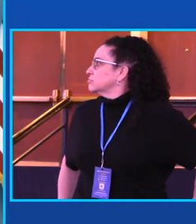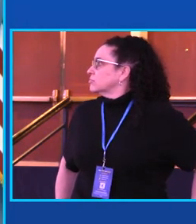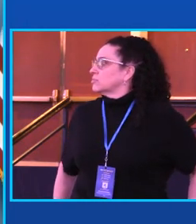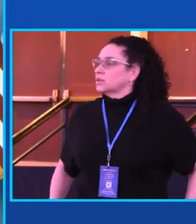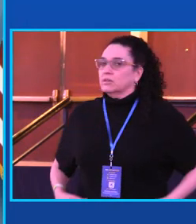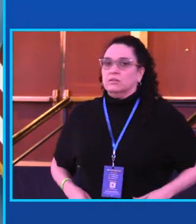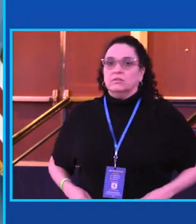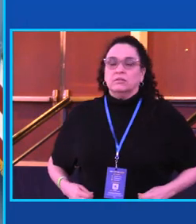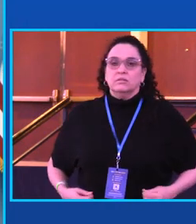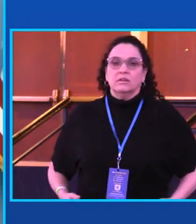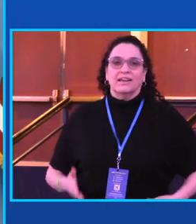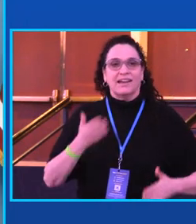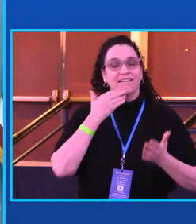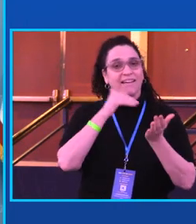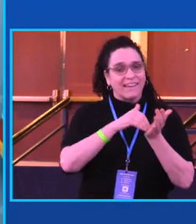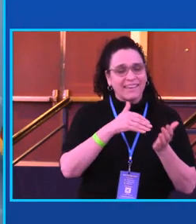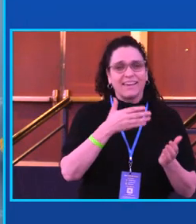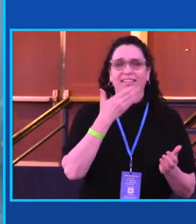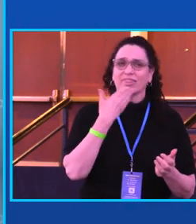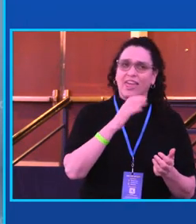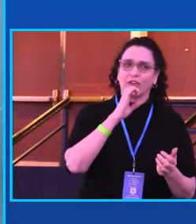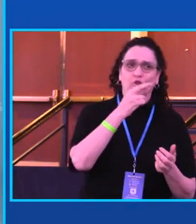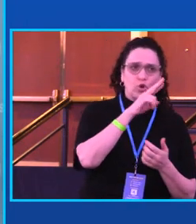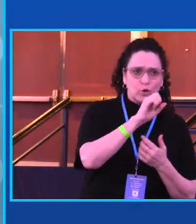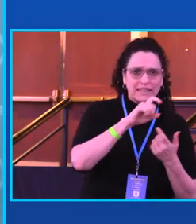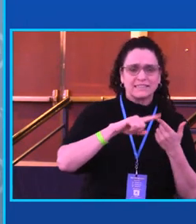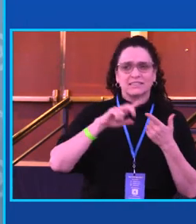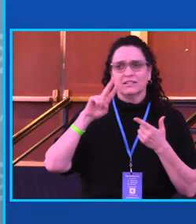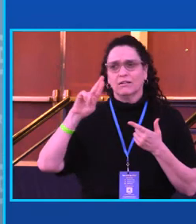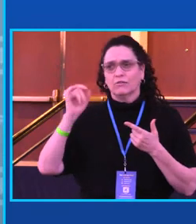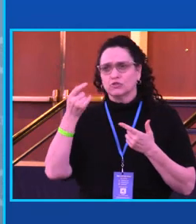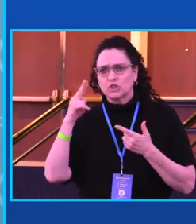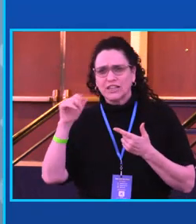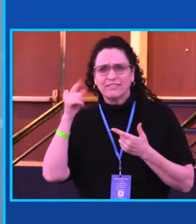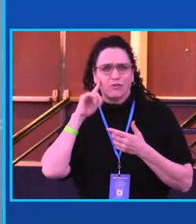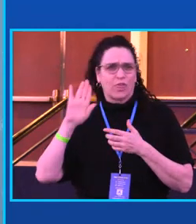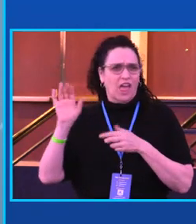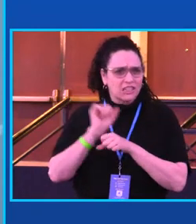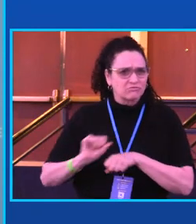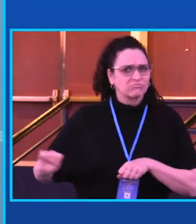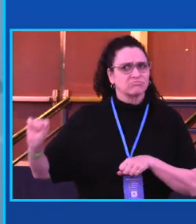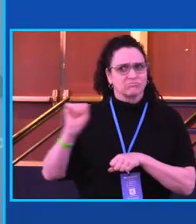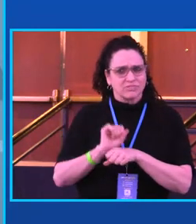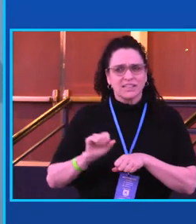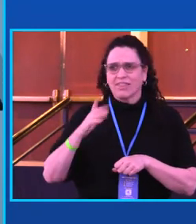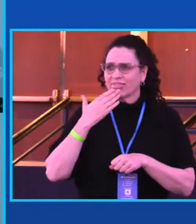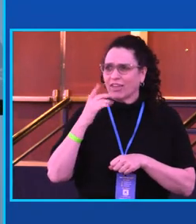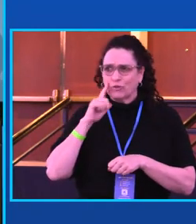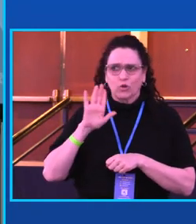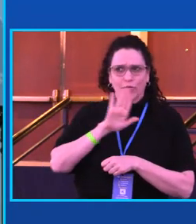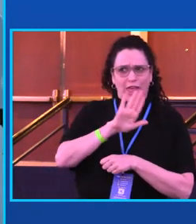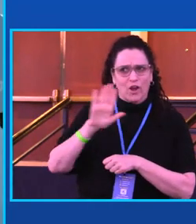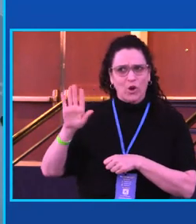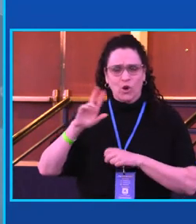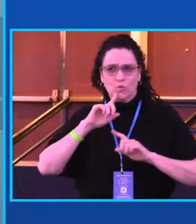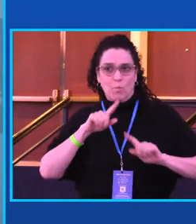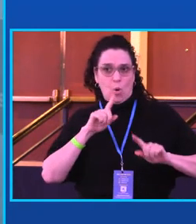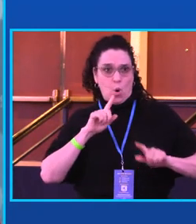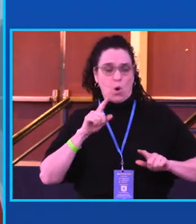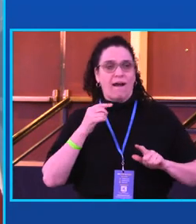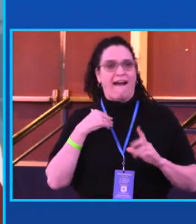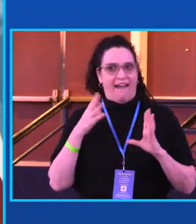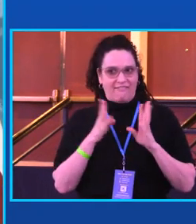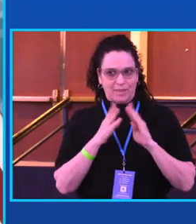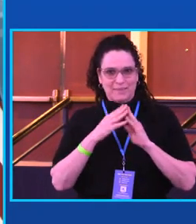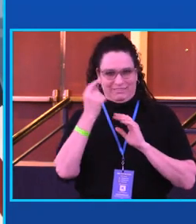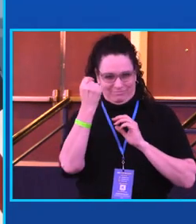Again, I want to thank Chris and Virginia for their amazing work and their reports. You know, I meet every Tuesday morning at